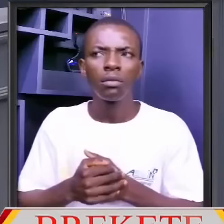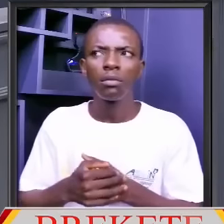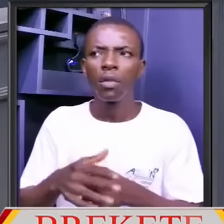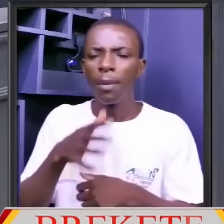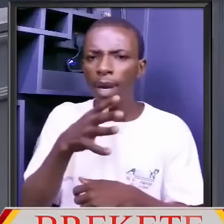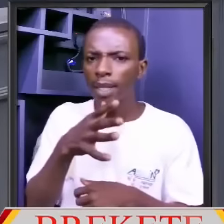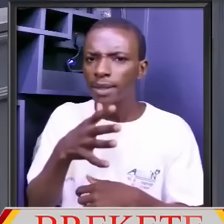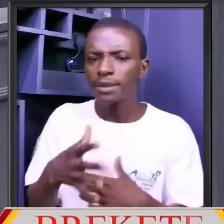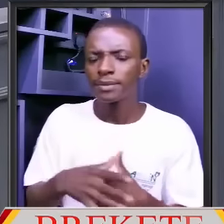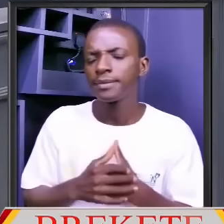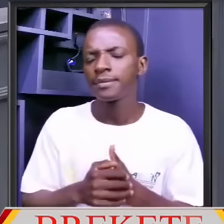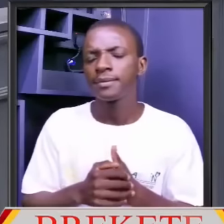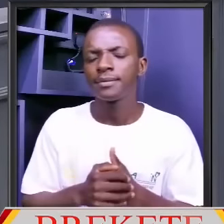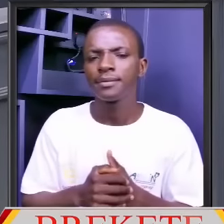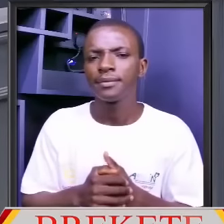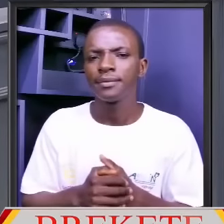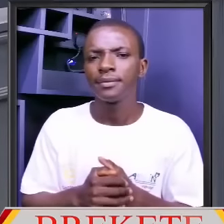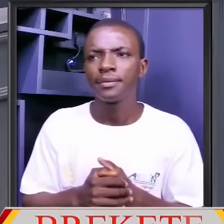Mother!